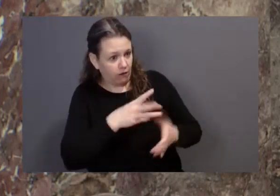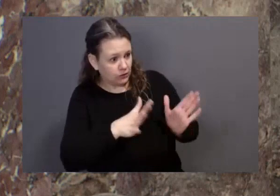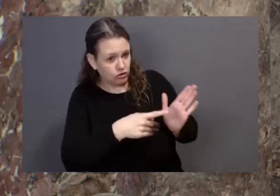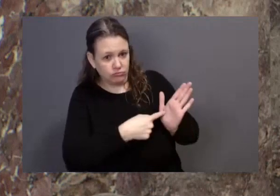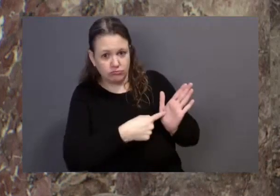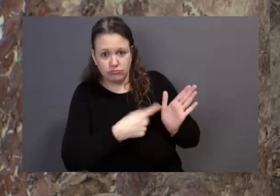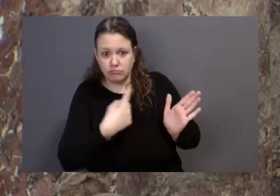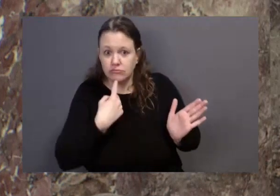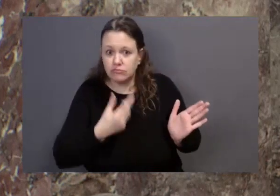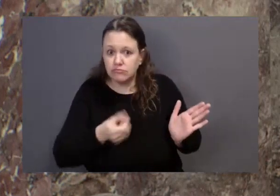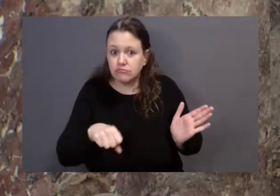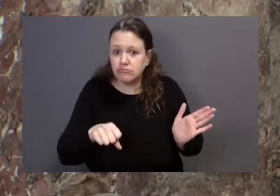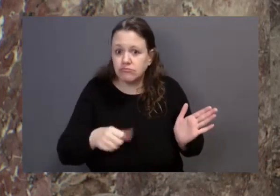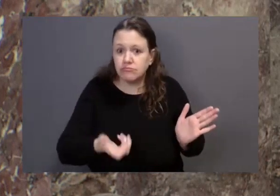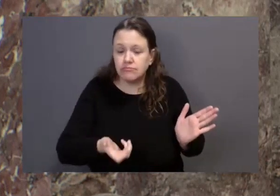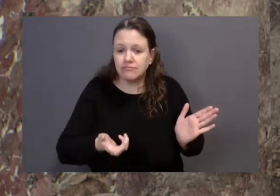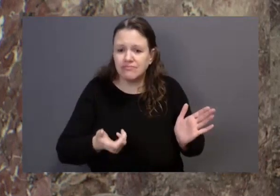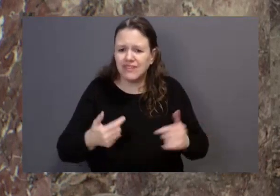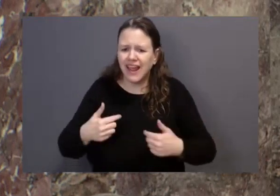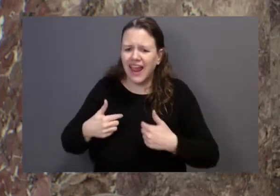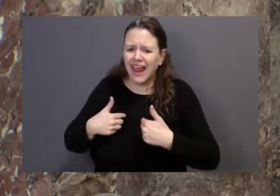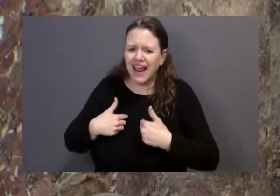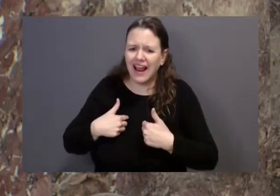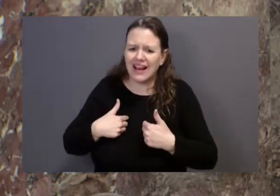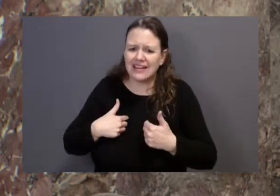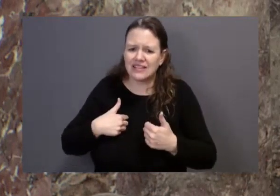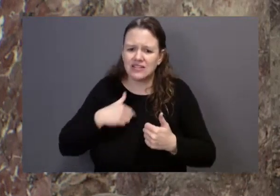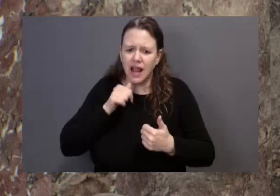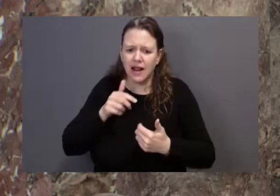don't interrupt when I'm trying to give you an answer to a question that you